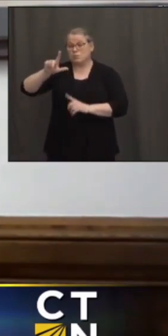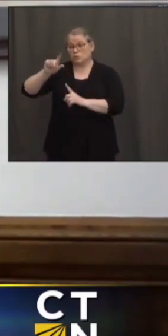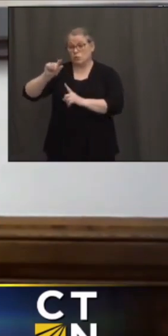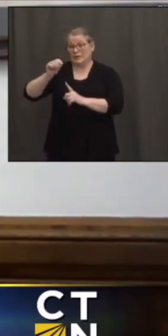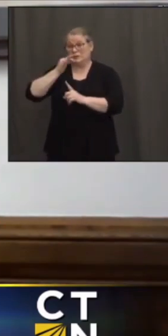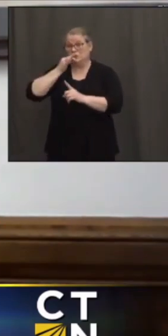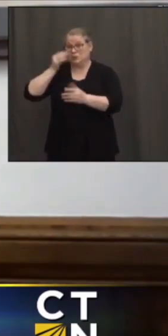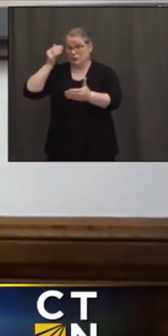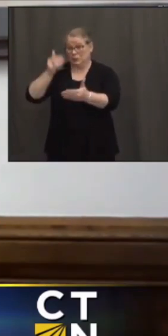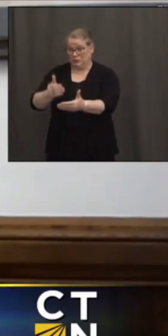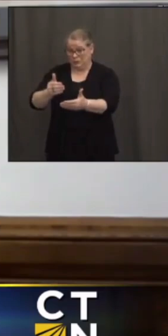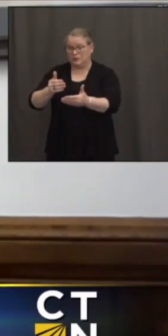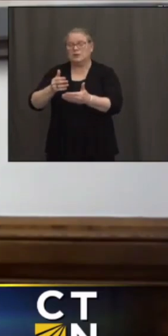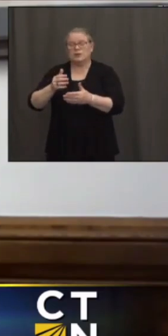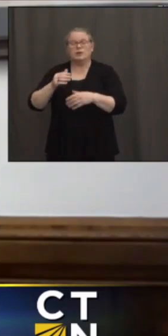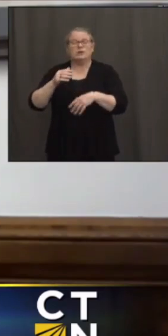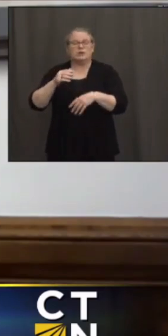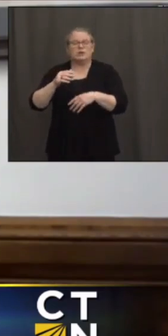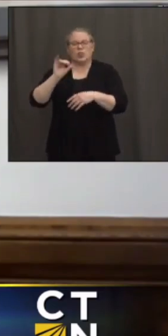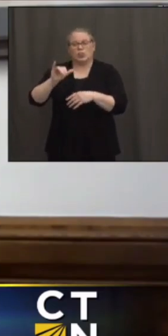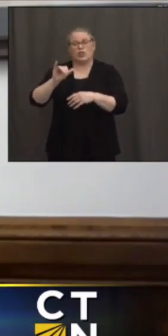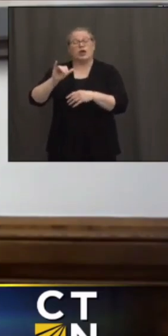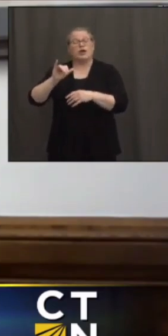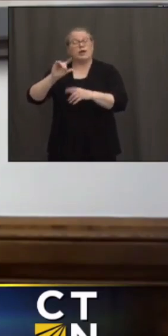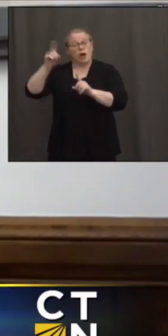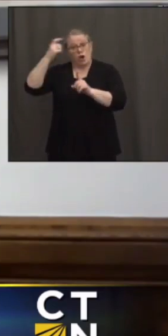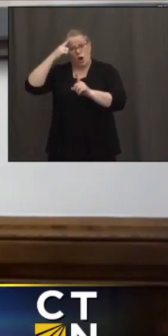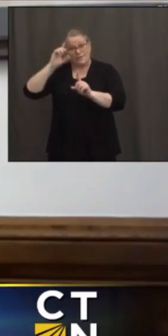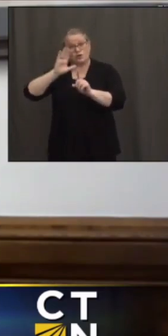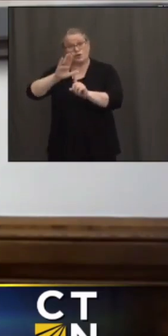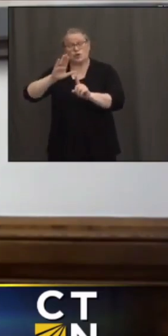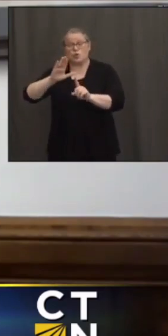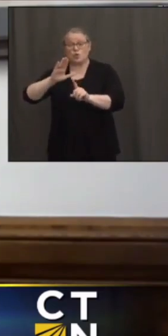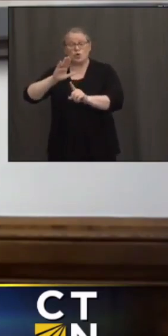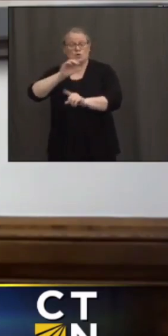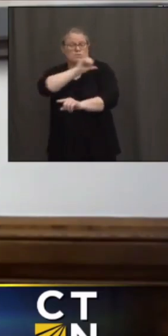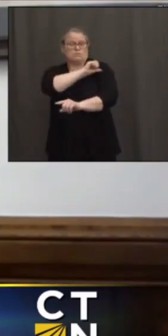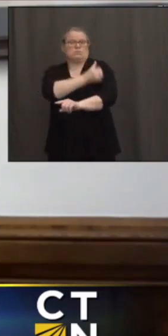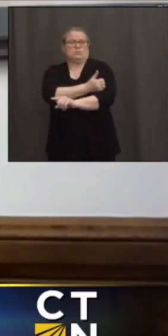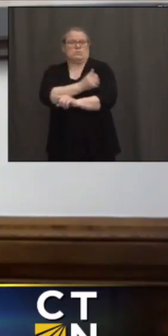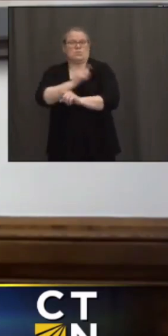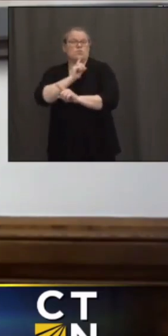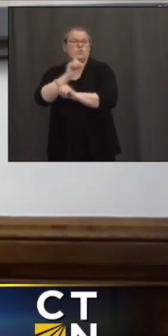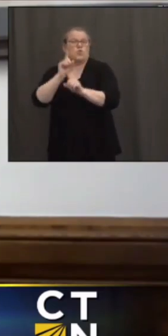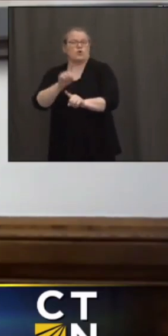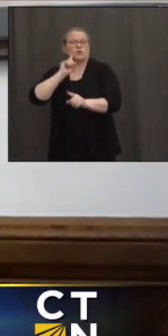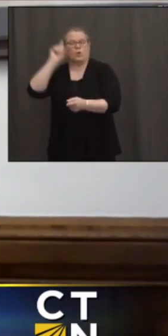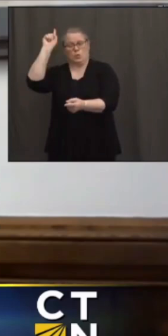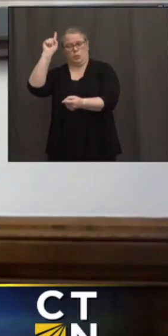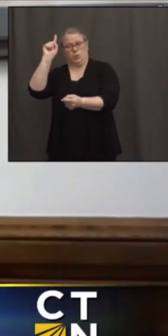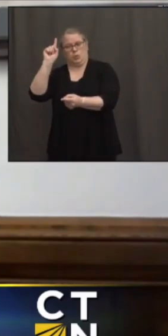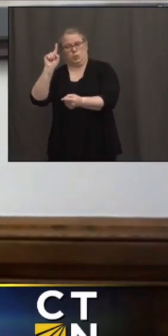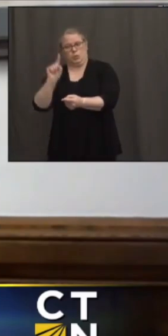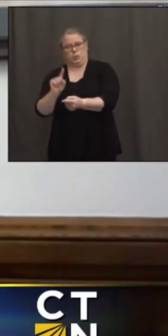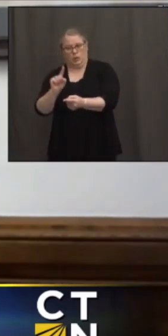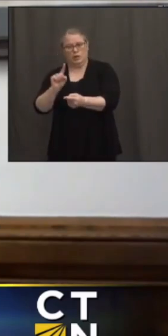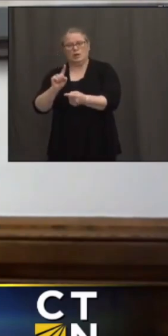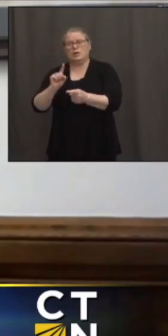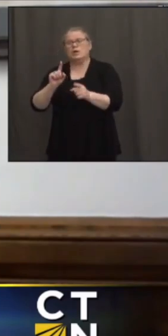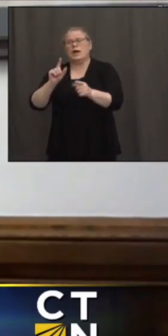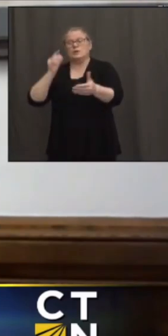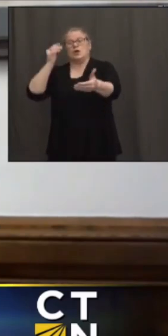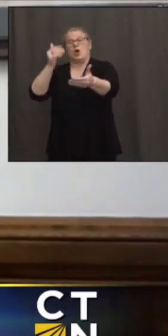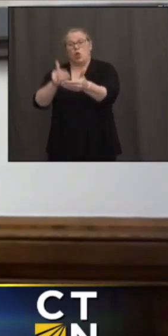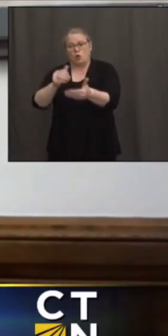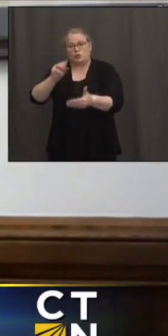those the orders down accordingly as we start to build up to May 20th, where